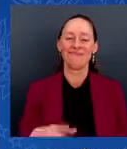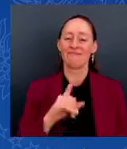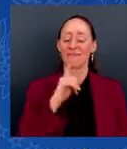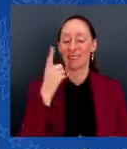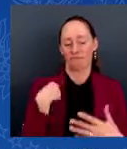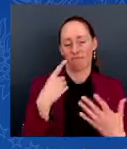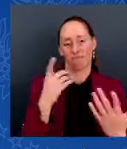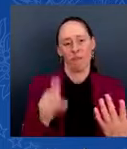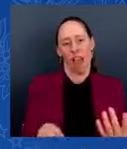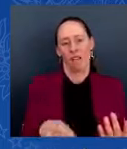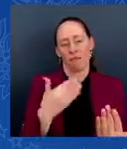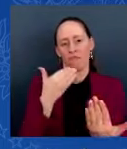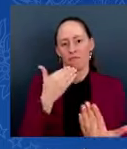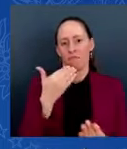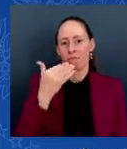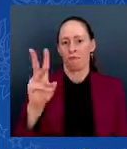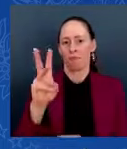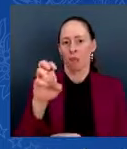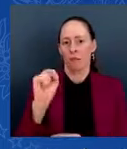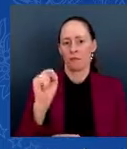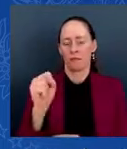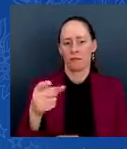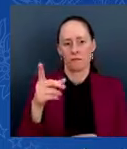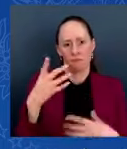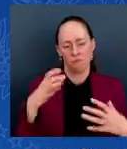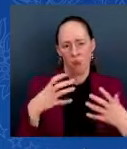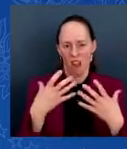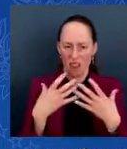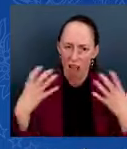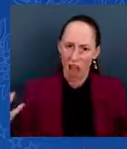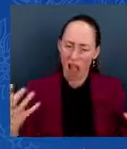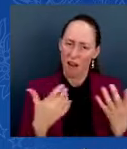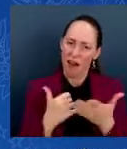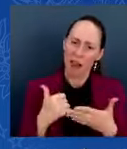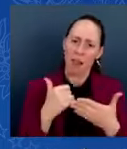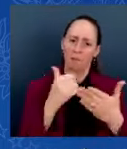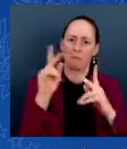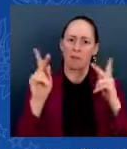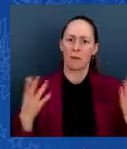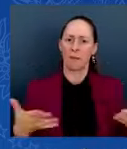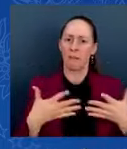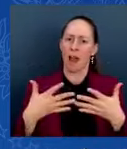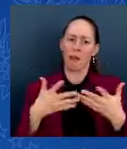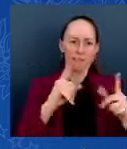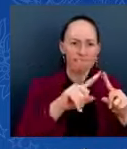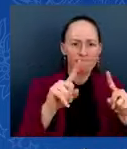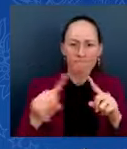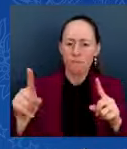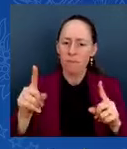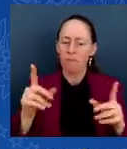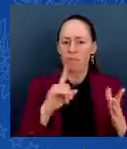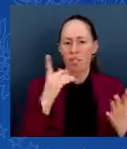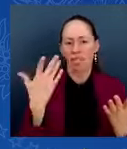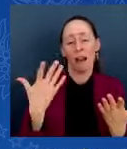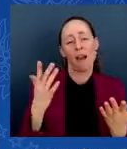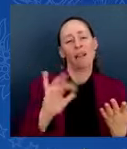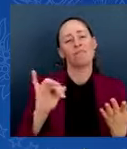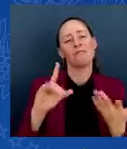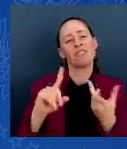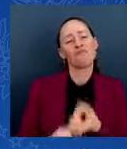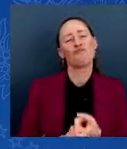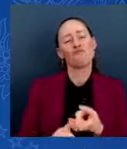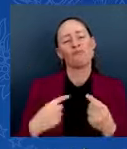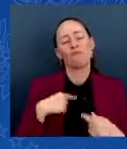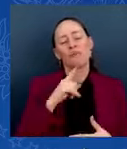to our nation in so many different ways, and your friendship, but in particular, to share such